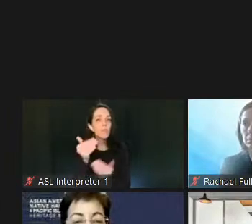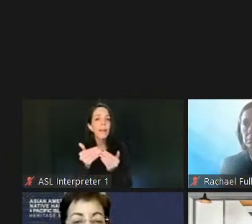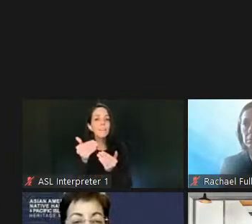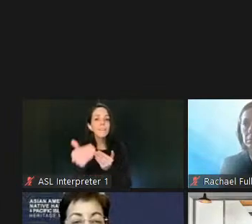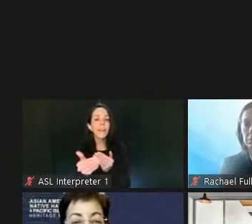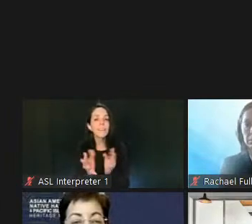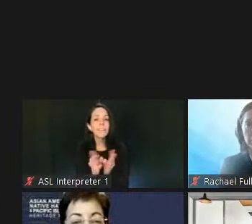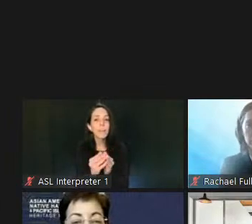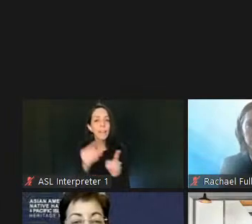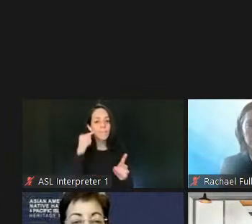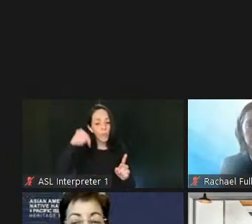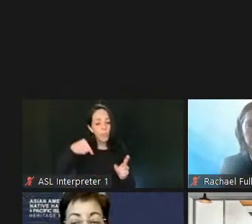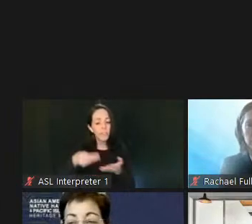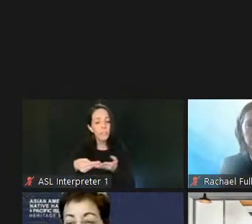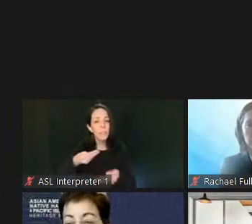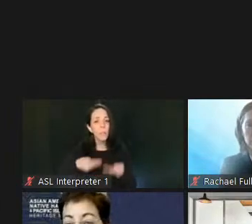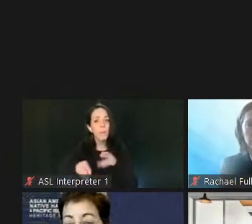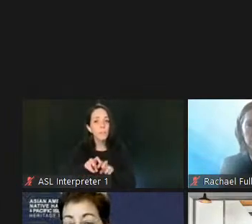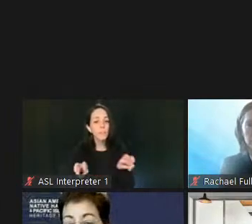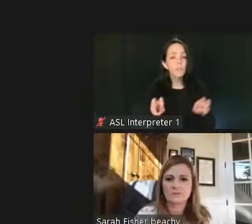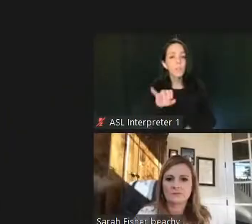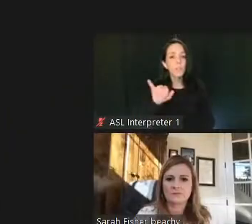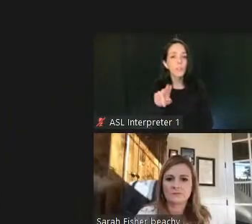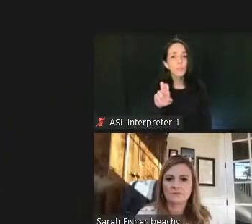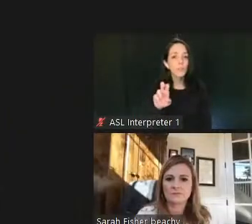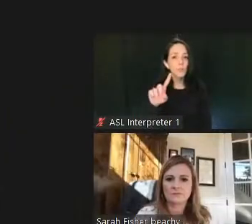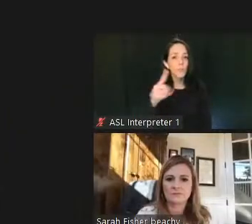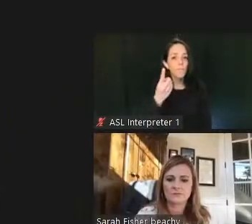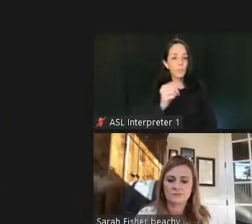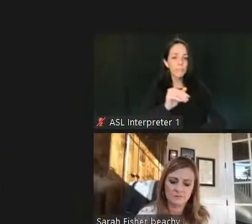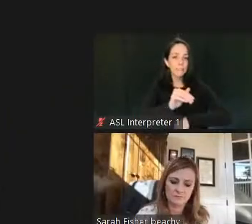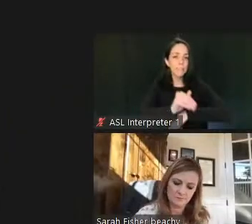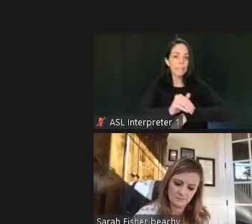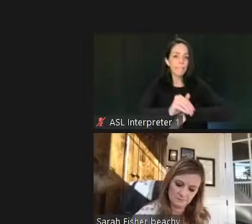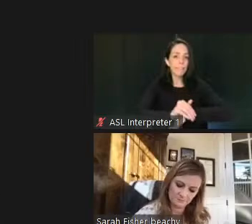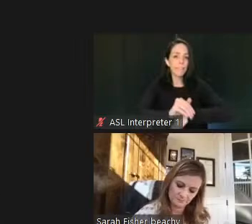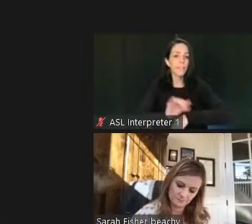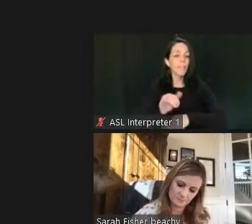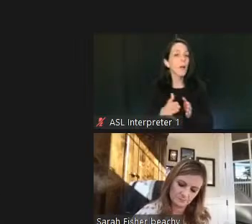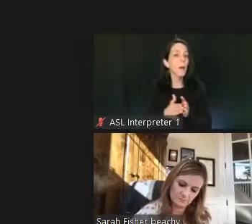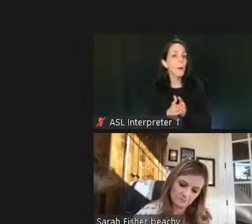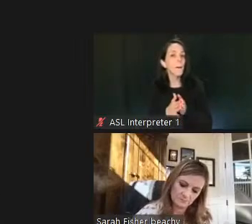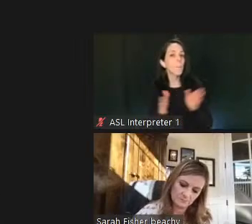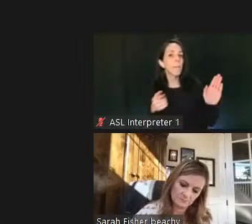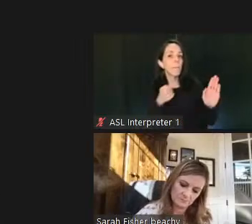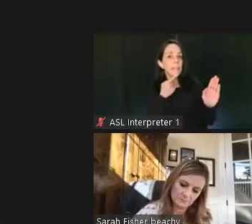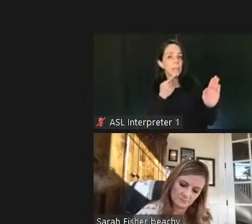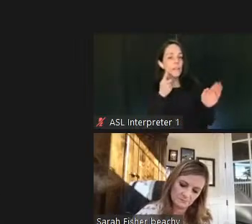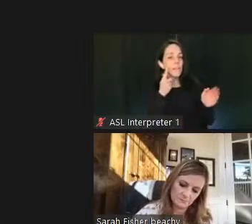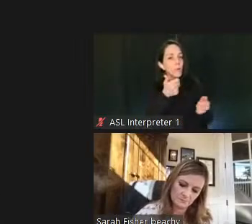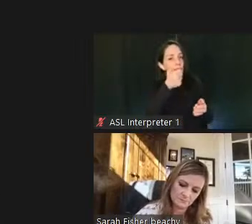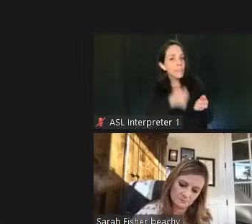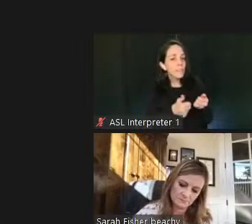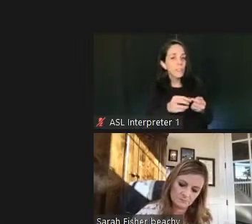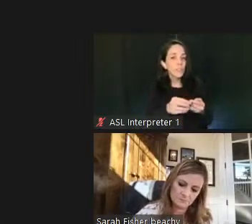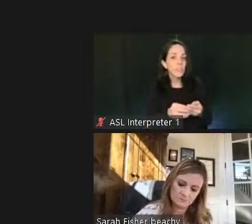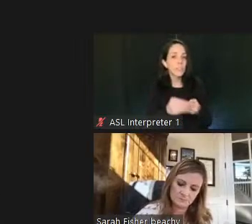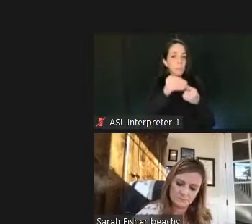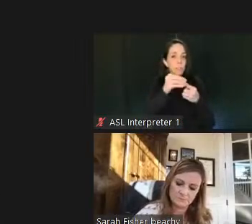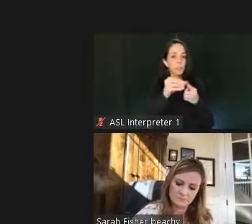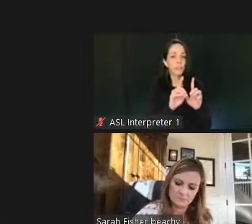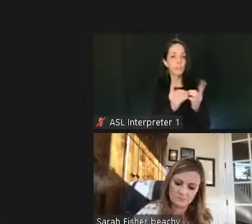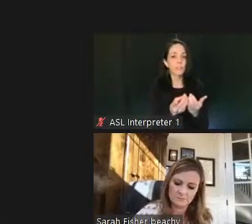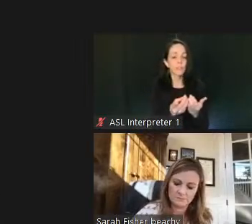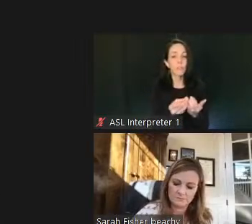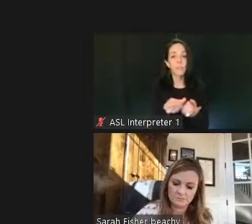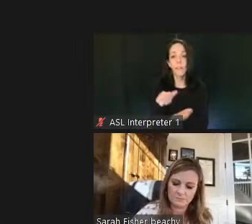committee will be June 1st in the evening. That will be the public hearing for each of the special districts, and the finance team